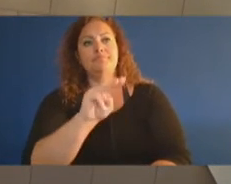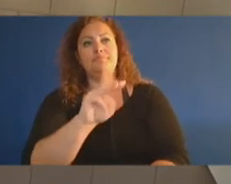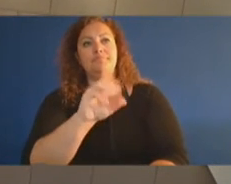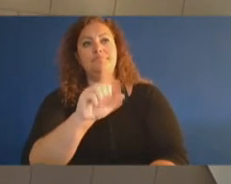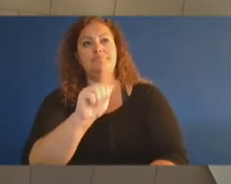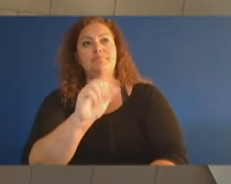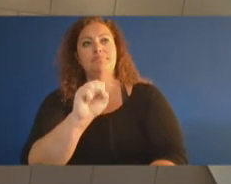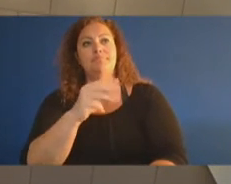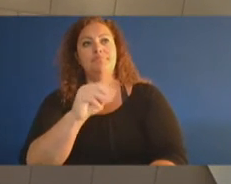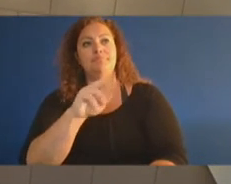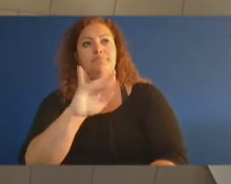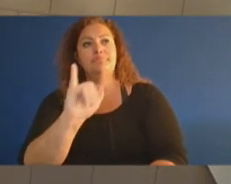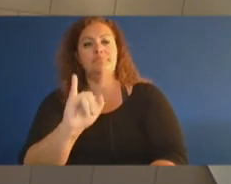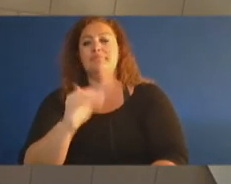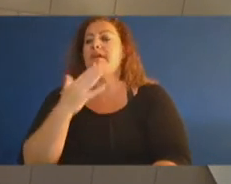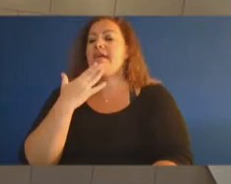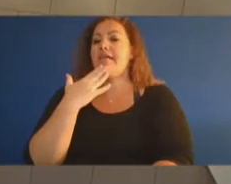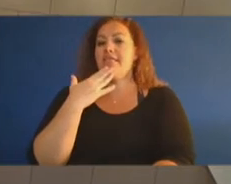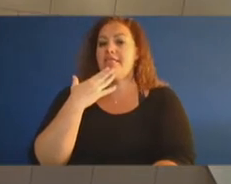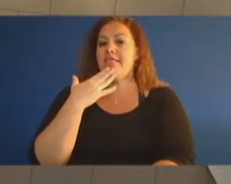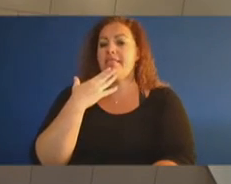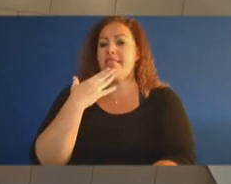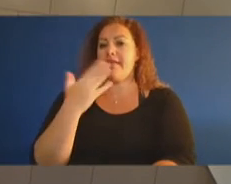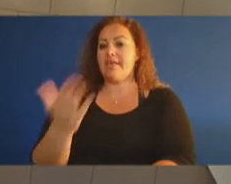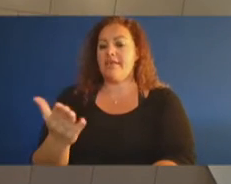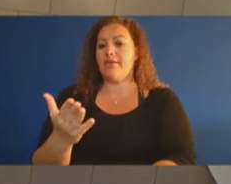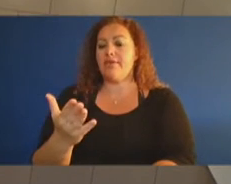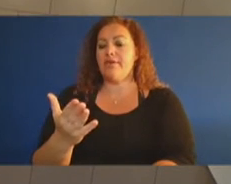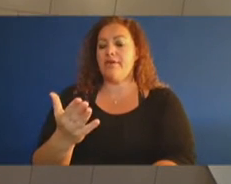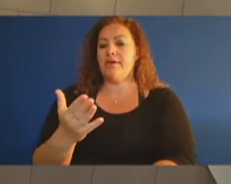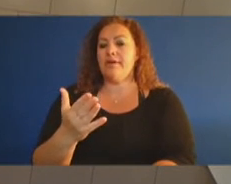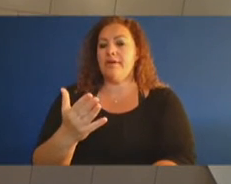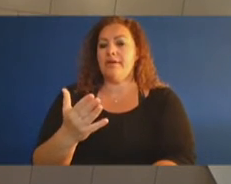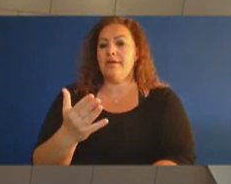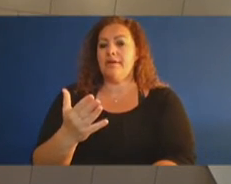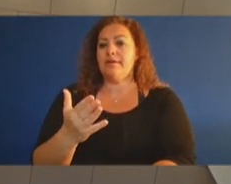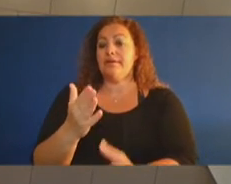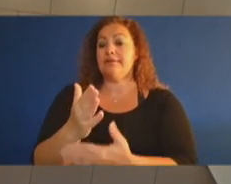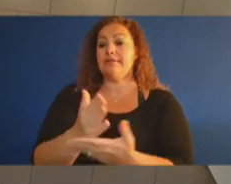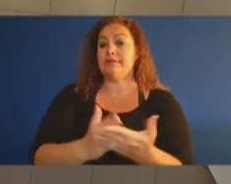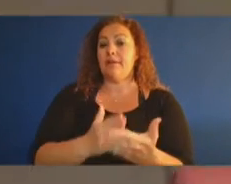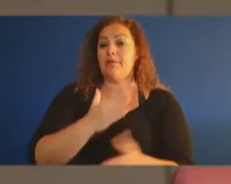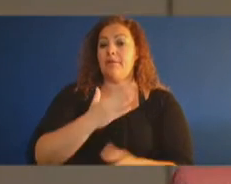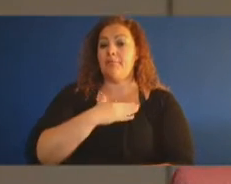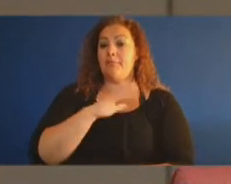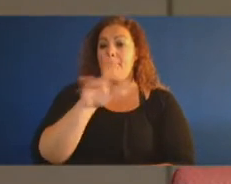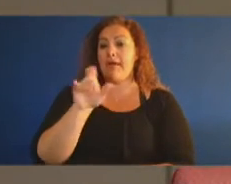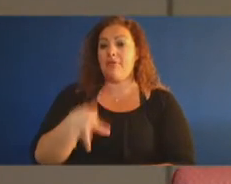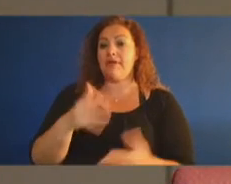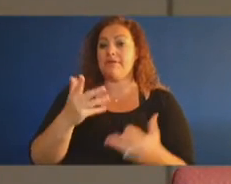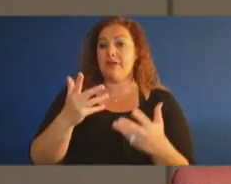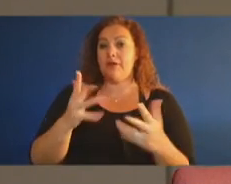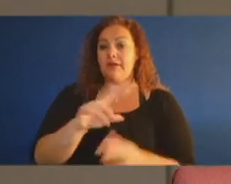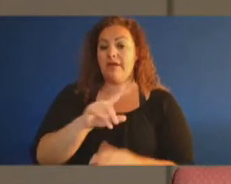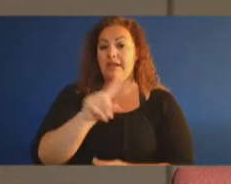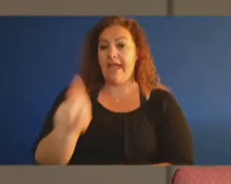madam mayor well some of my questions were already uh